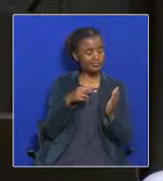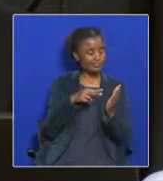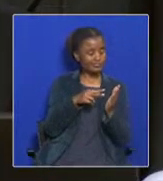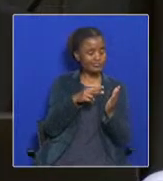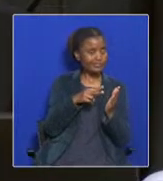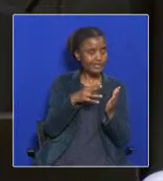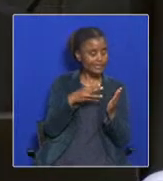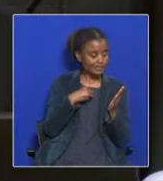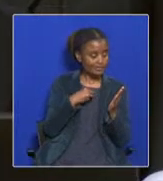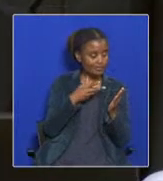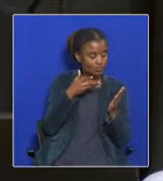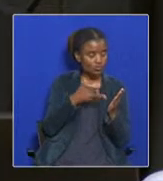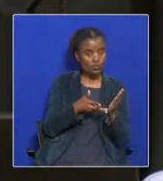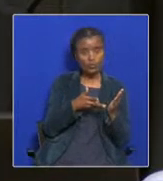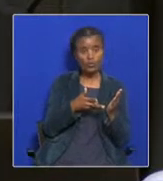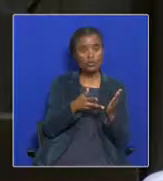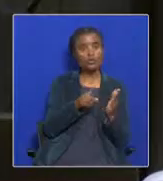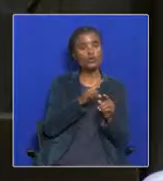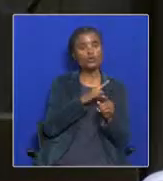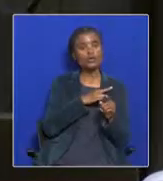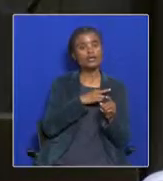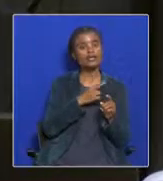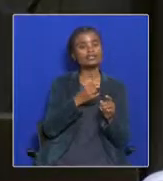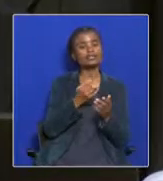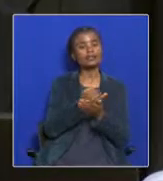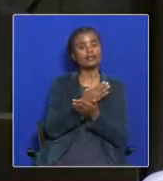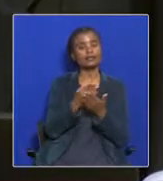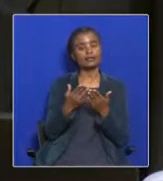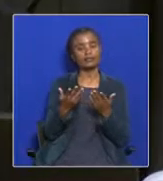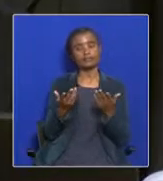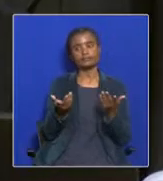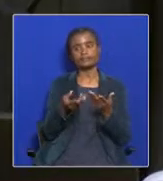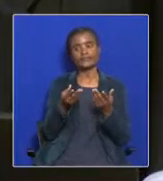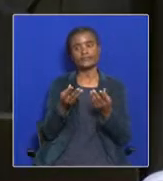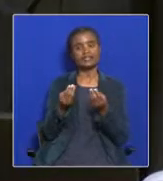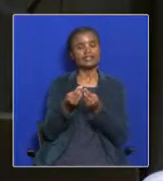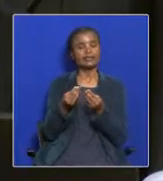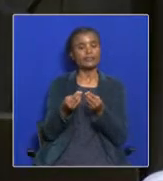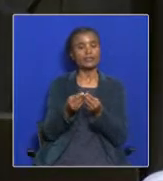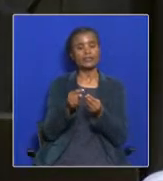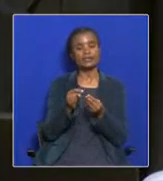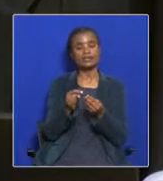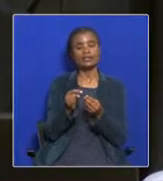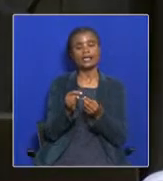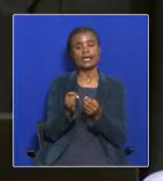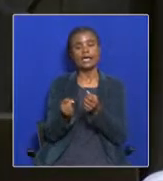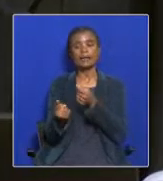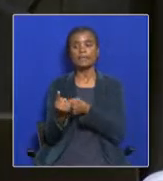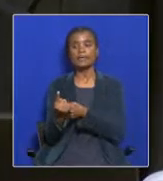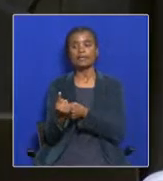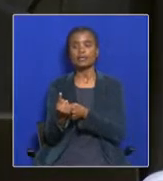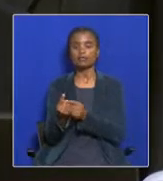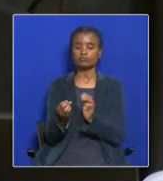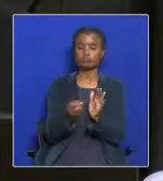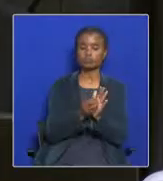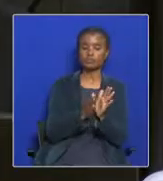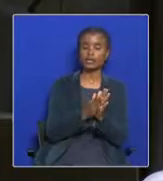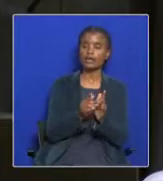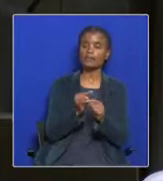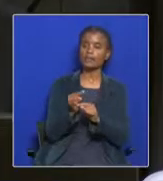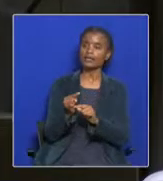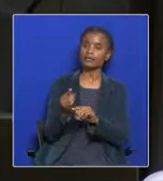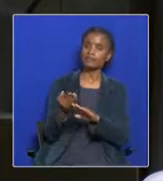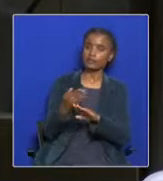it contains a reconstruction of facts after the event, a misrepresentation. It has dates of entries